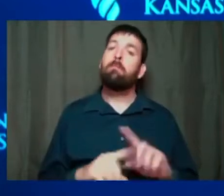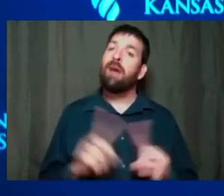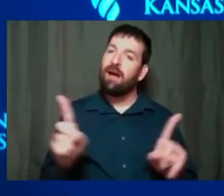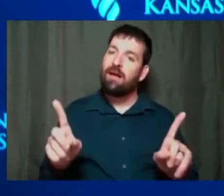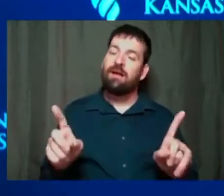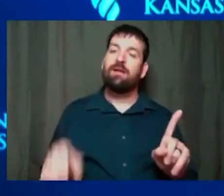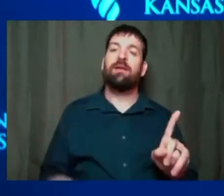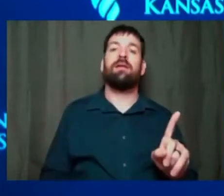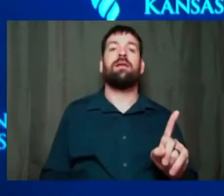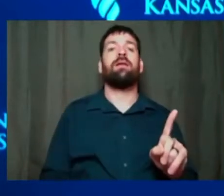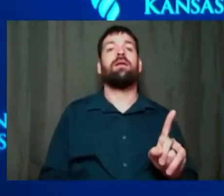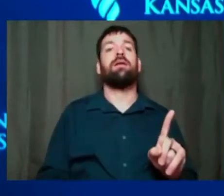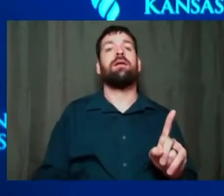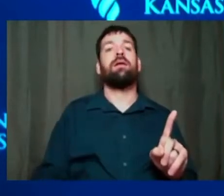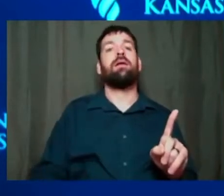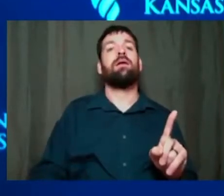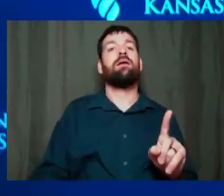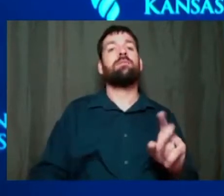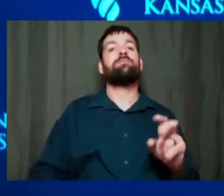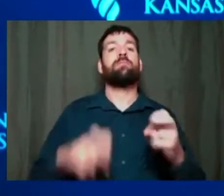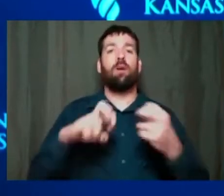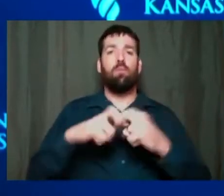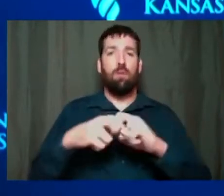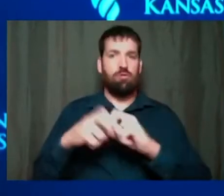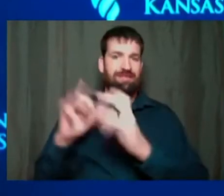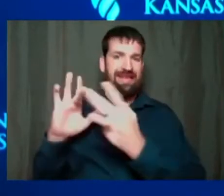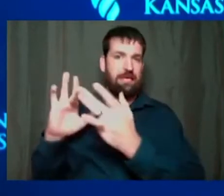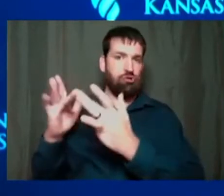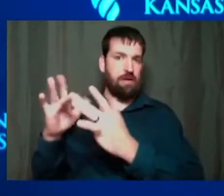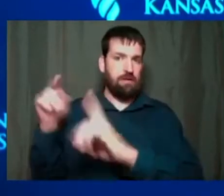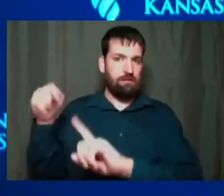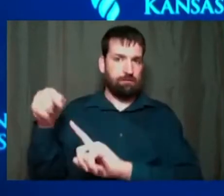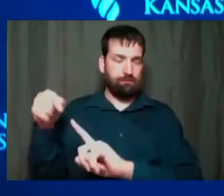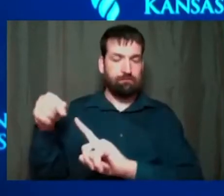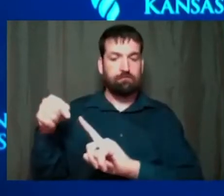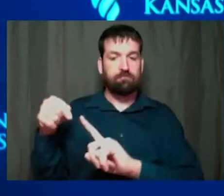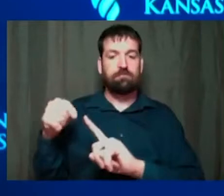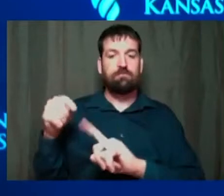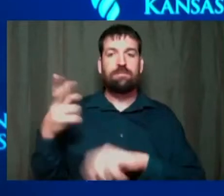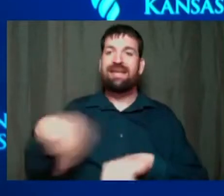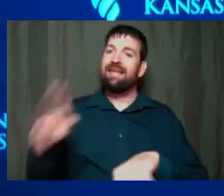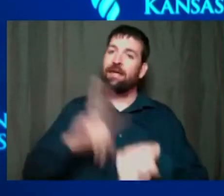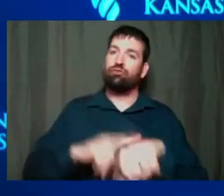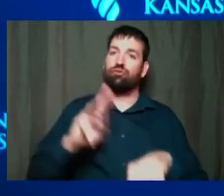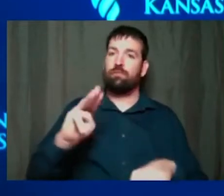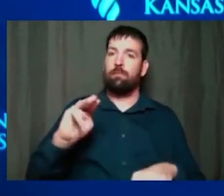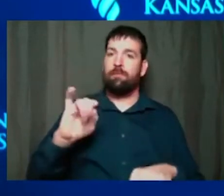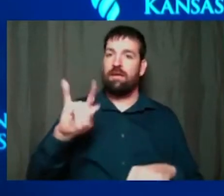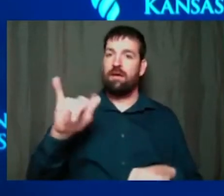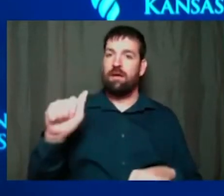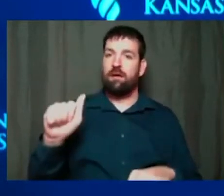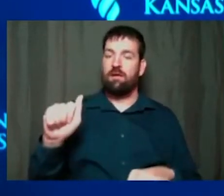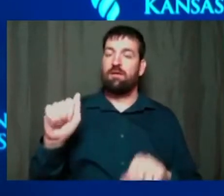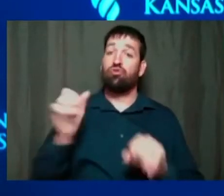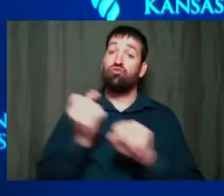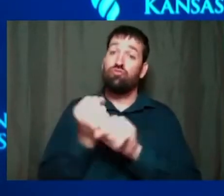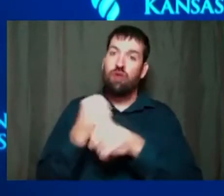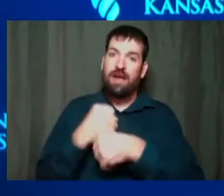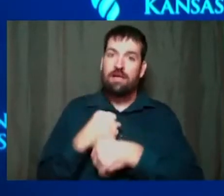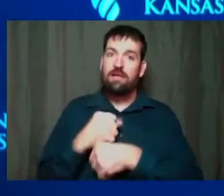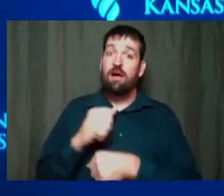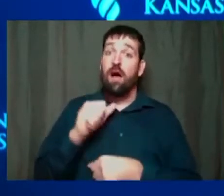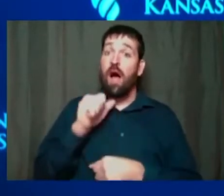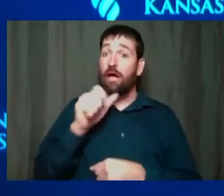the problem with the internet and with national media is it has made untruths rapidly